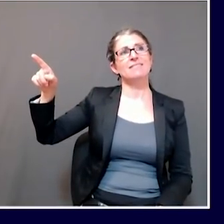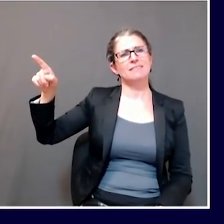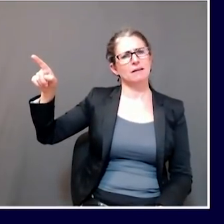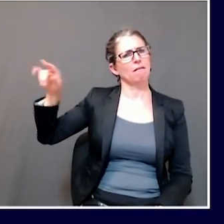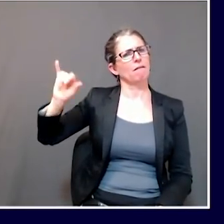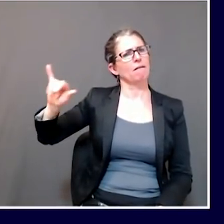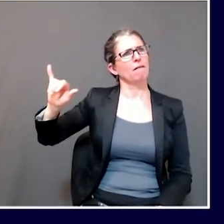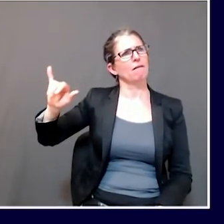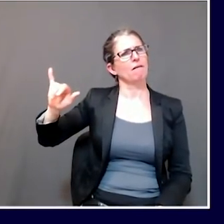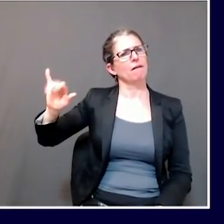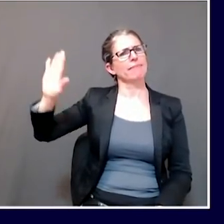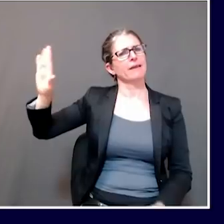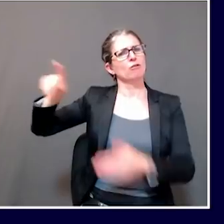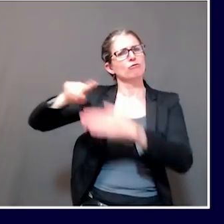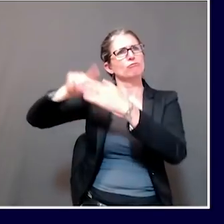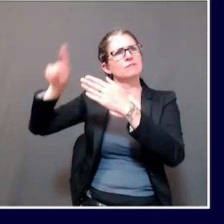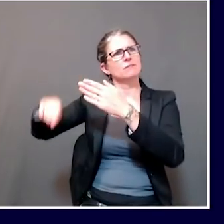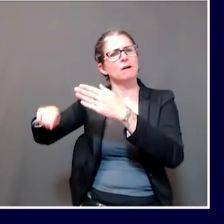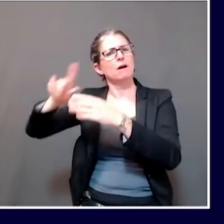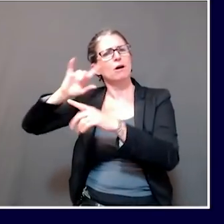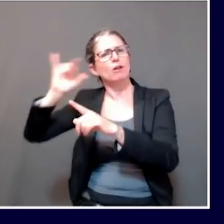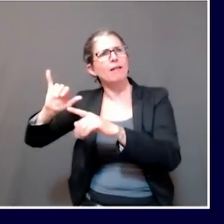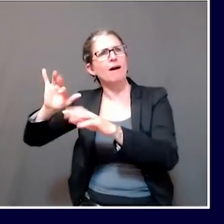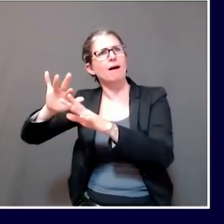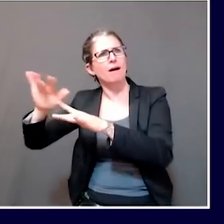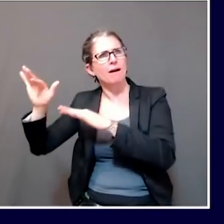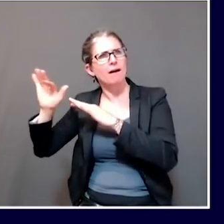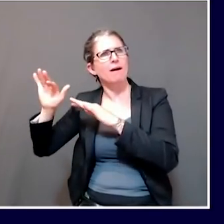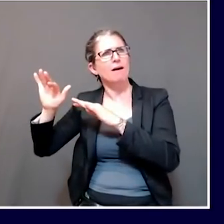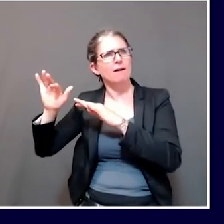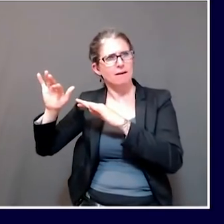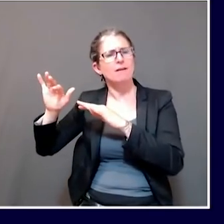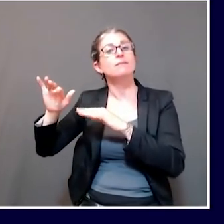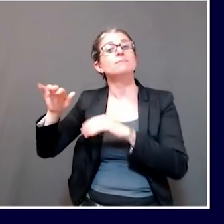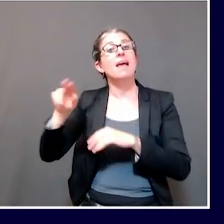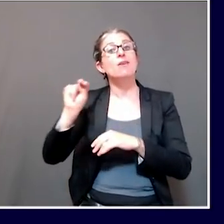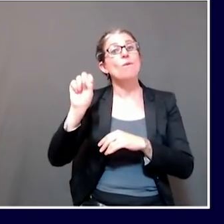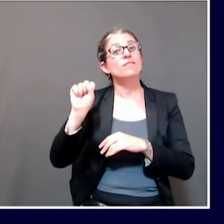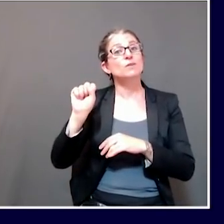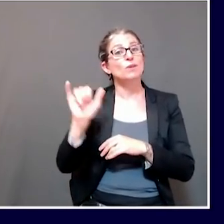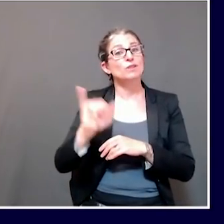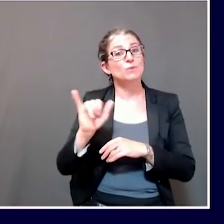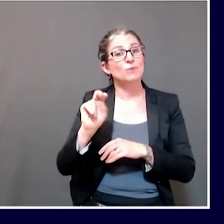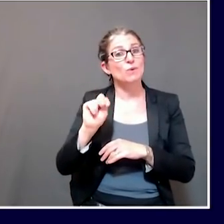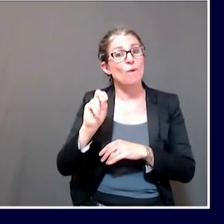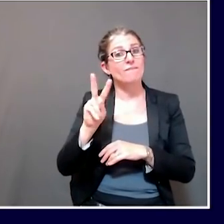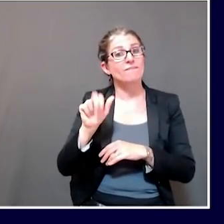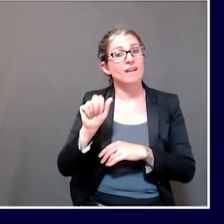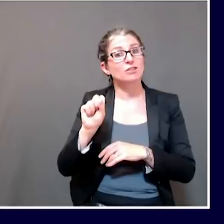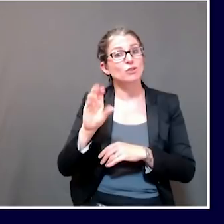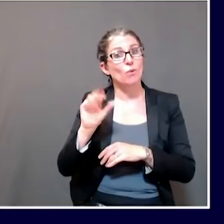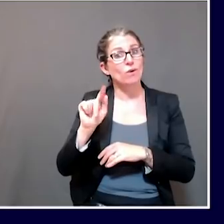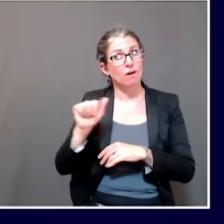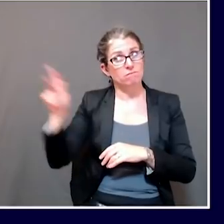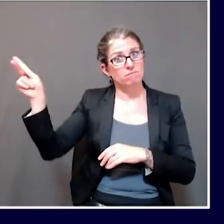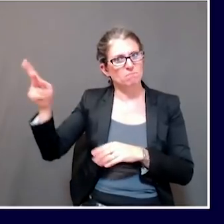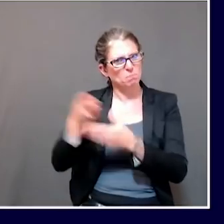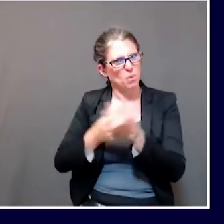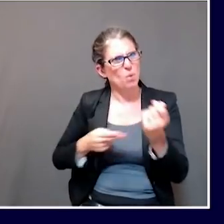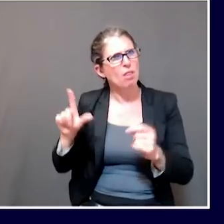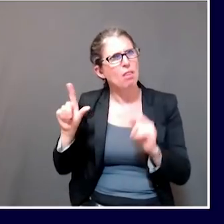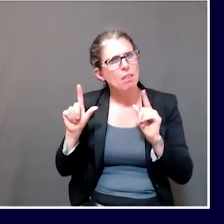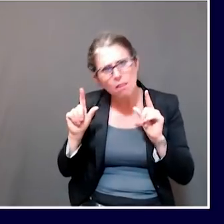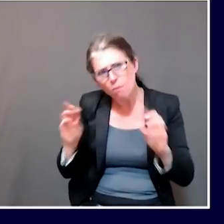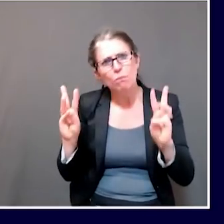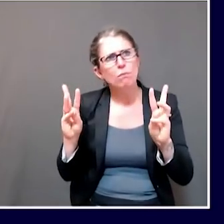with New Brunswick and Nova Scotia, where the rates have been lower. What you see there is a positivity rate that is